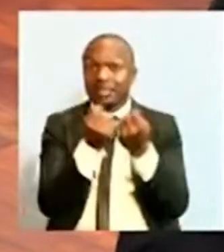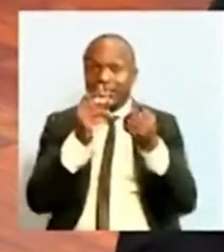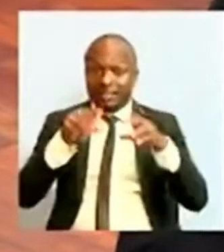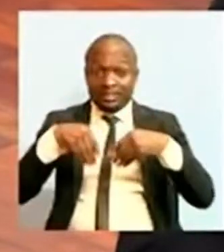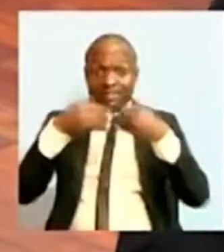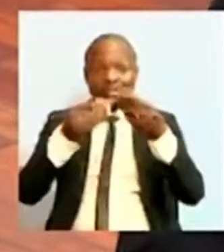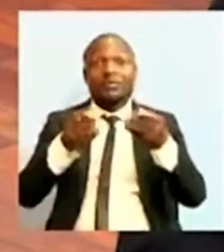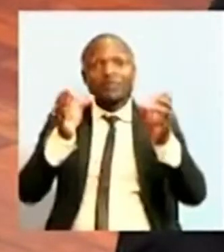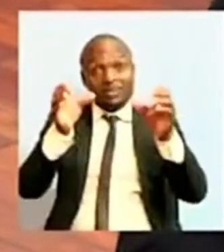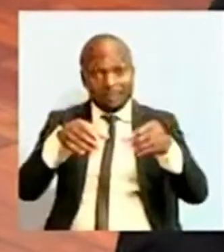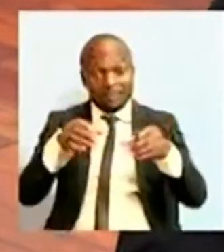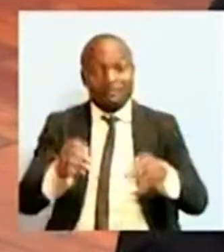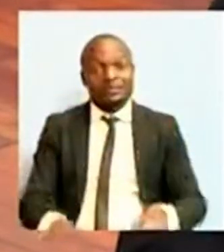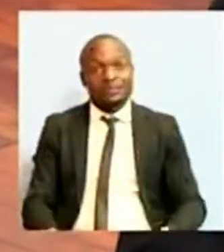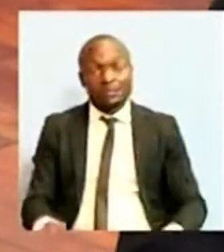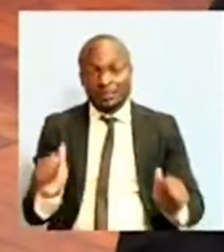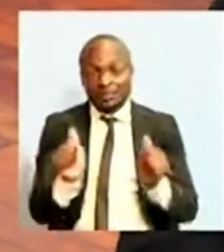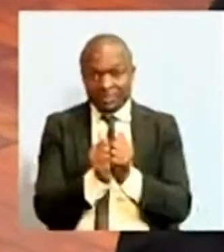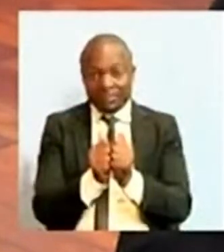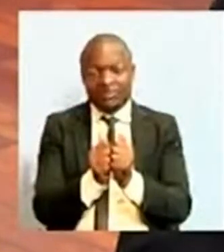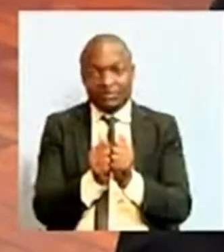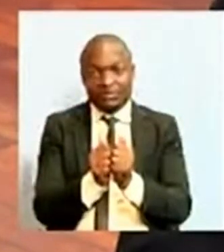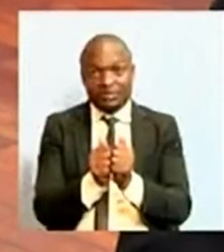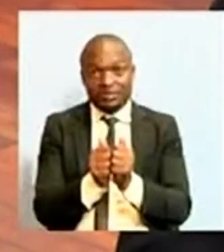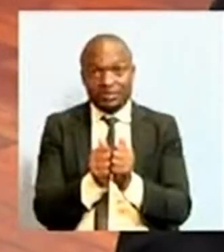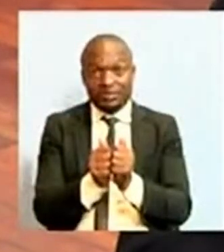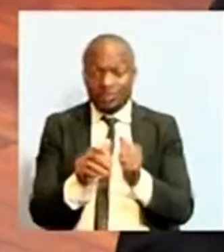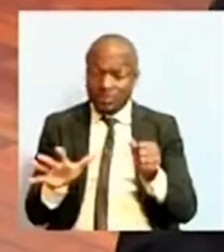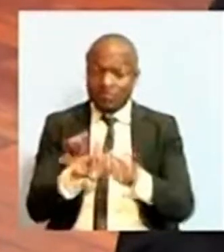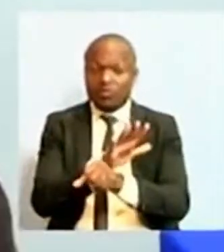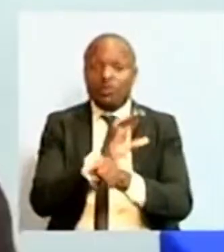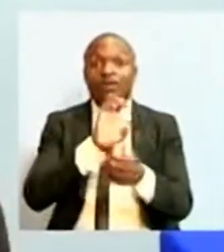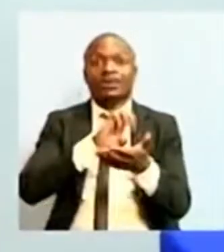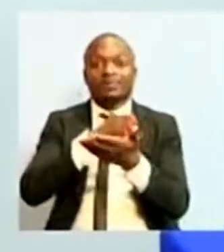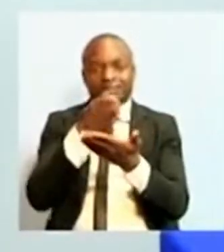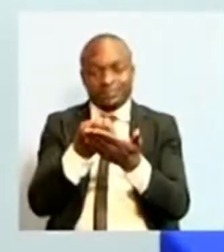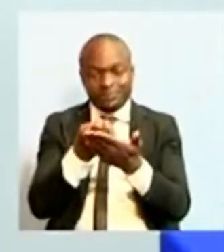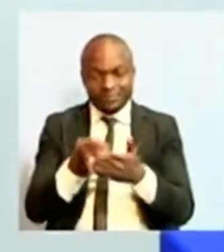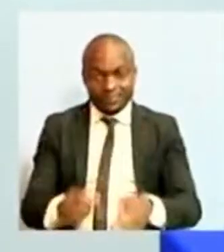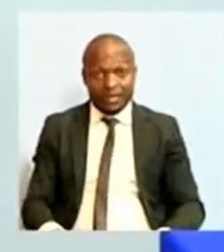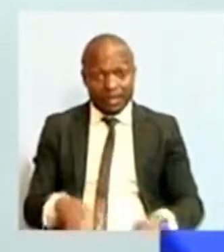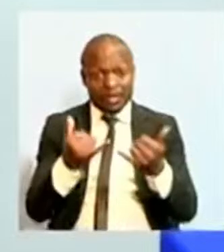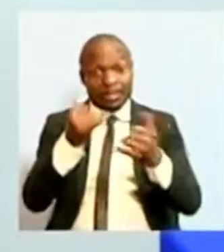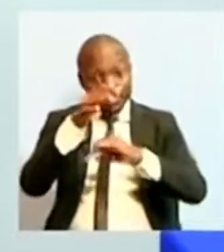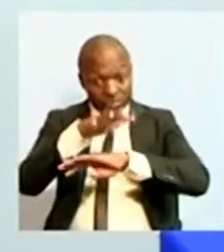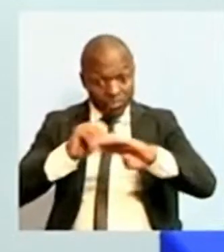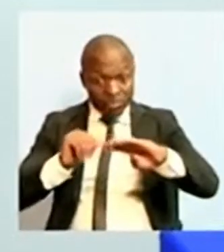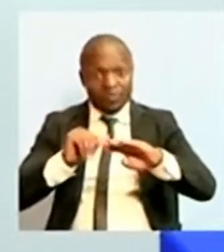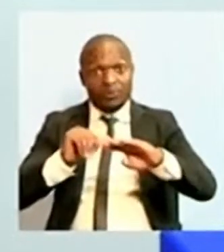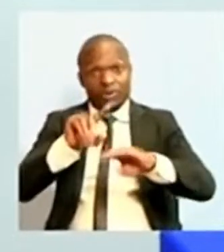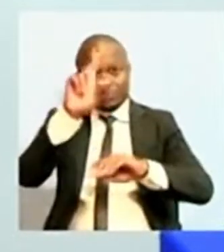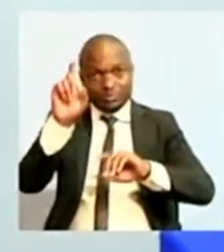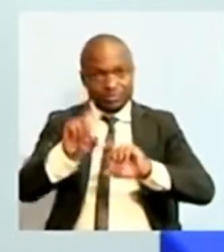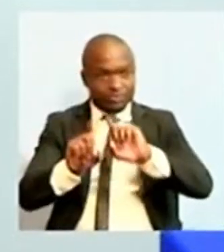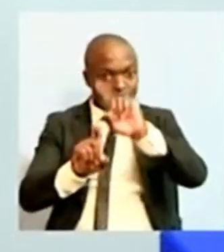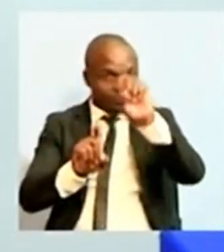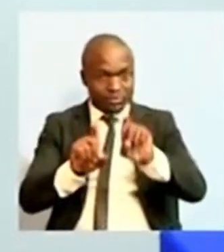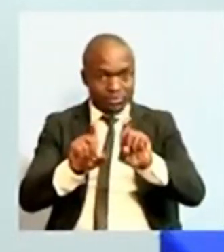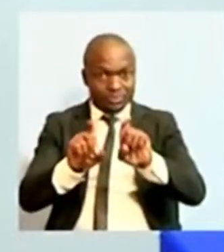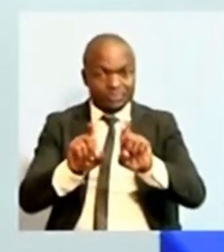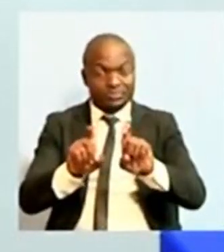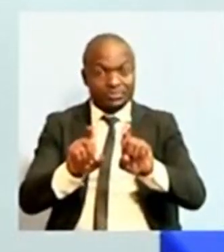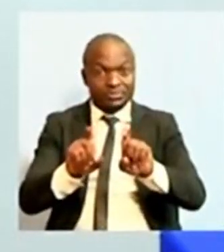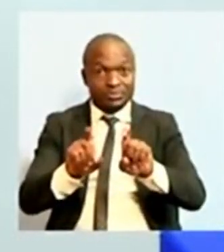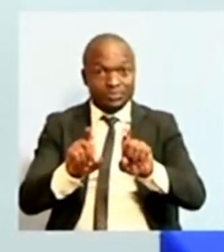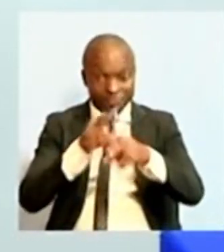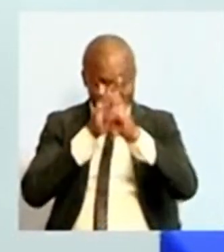the committee with sufficient evidence. I now call for interventions